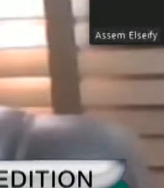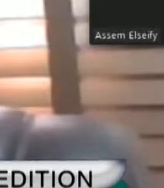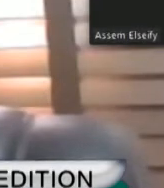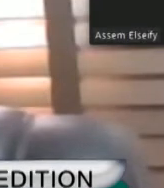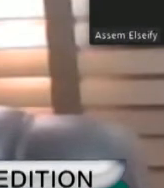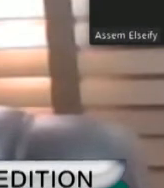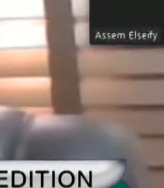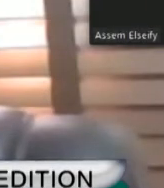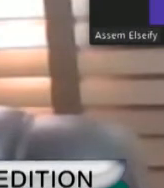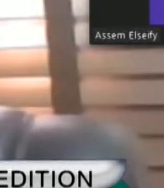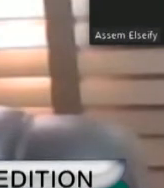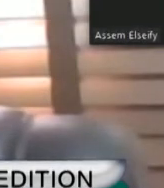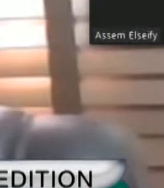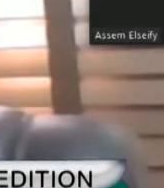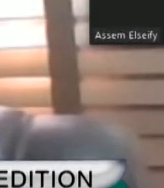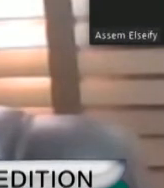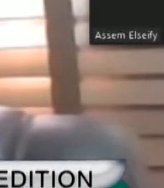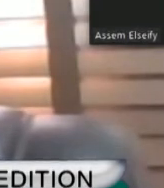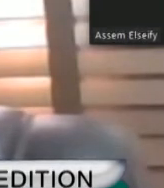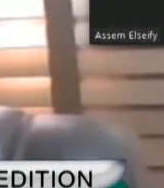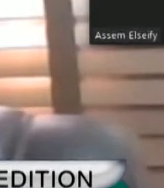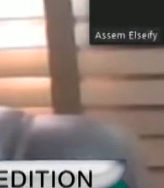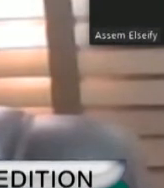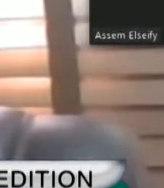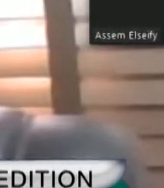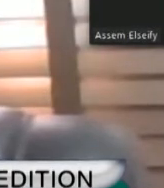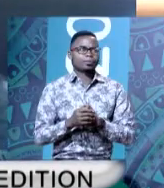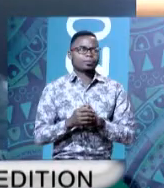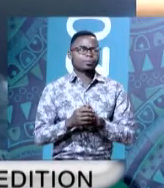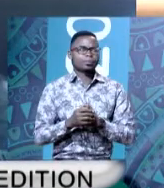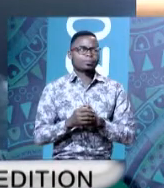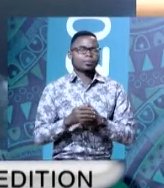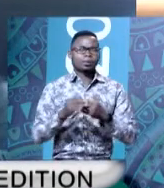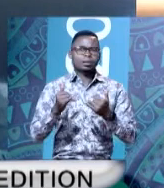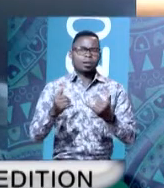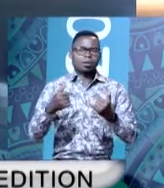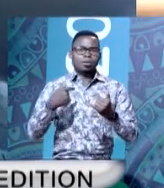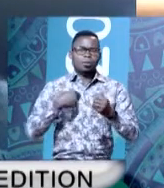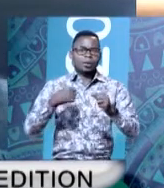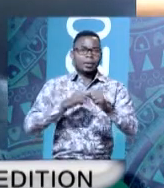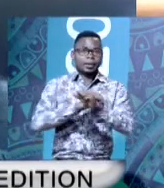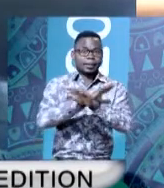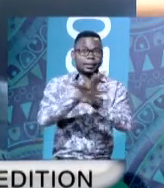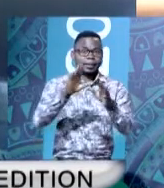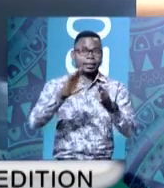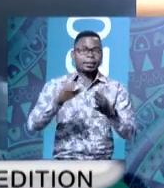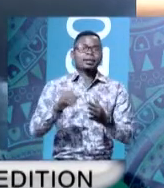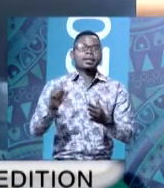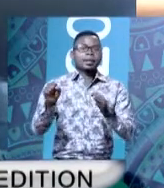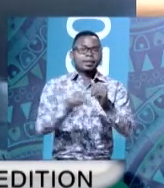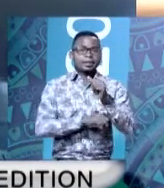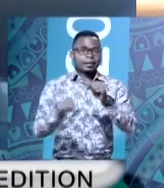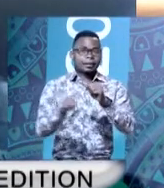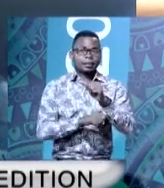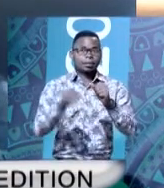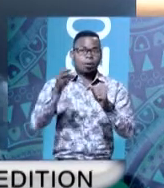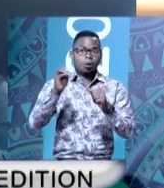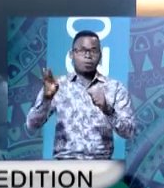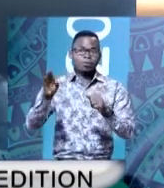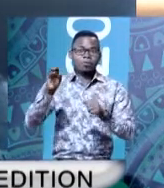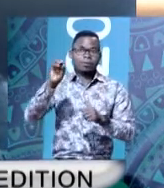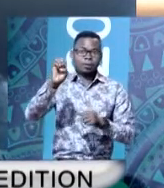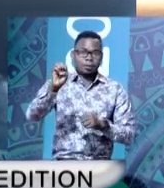the government of the Republic of Namibia declared a state of emergency and also imposed,